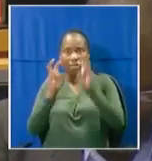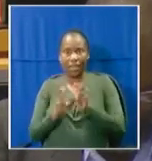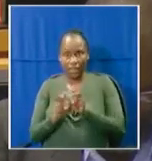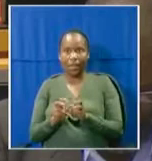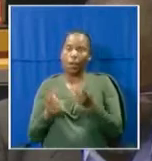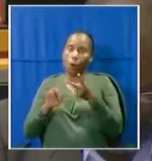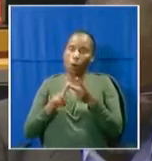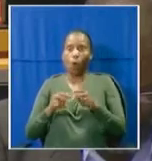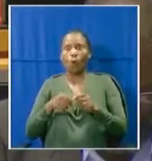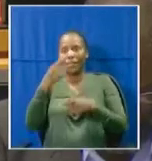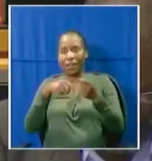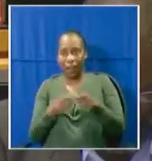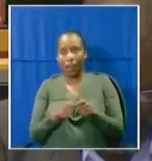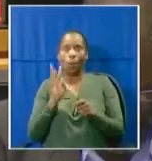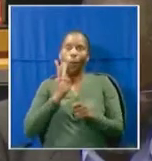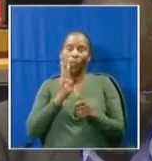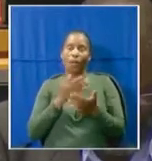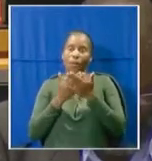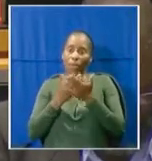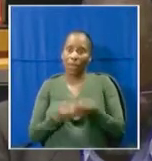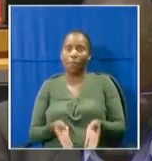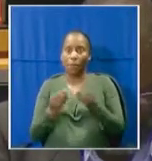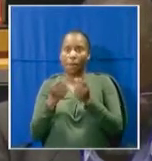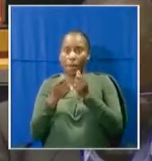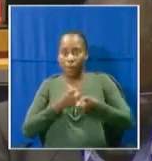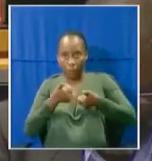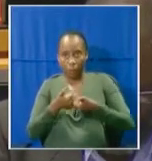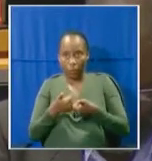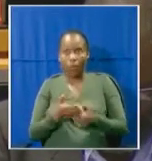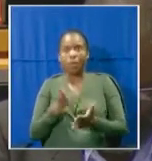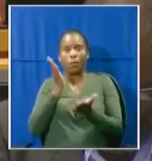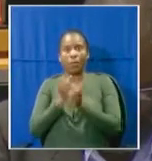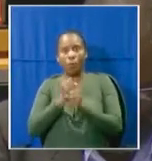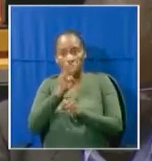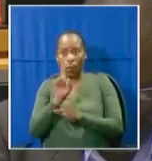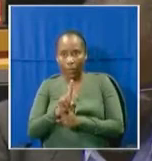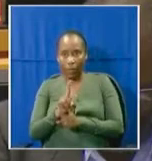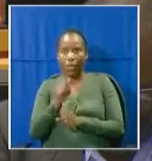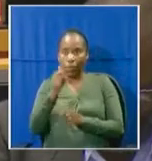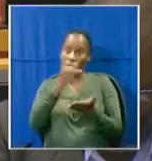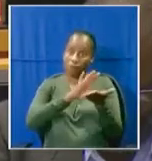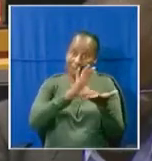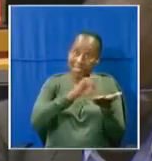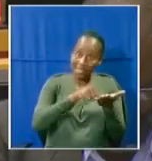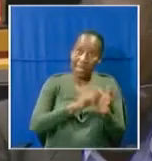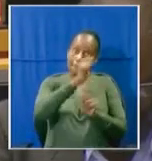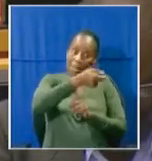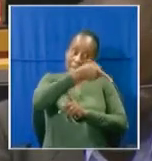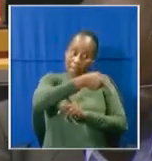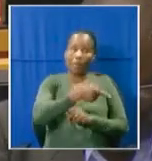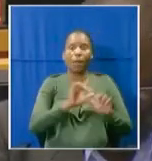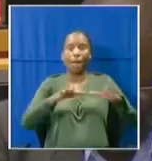water, to ring-fence it, which will enable and ensure that those funds are then paid over to the bulk service